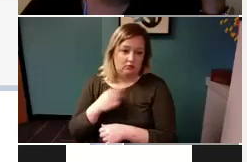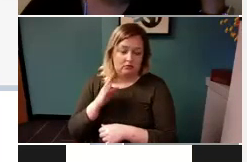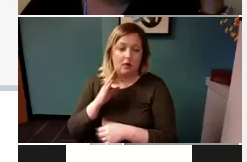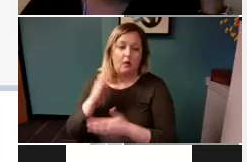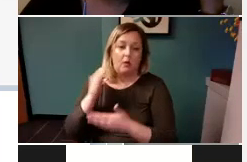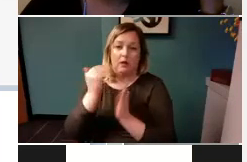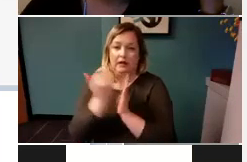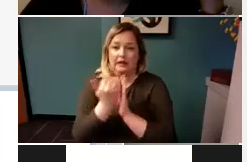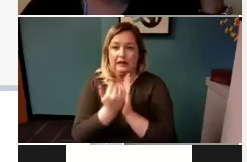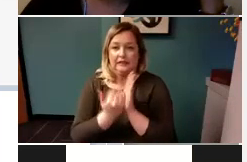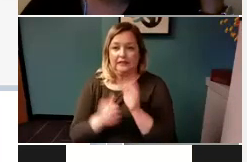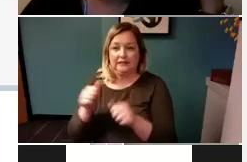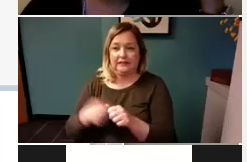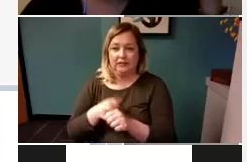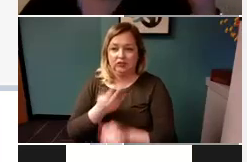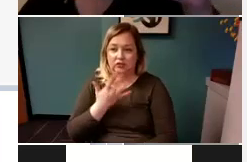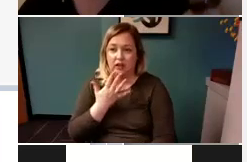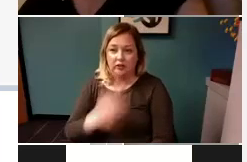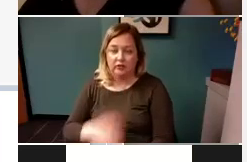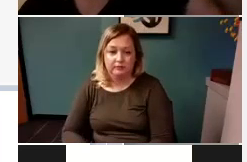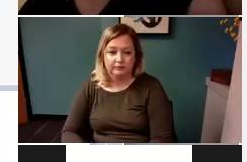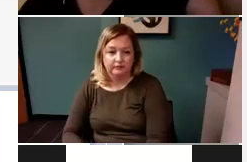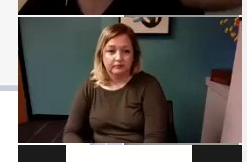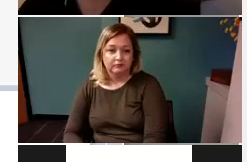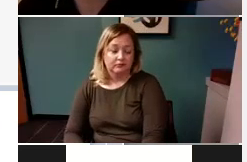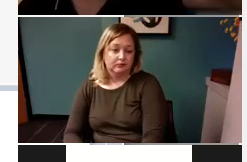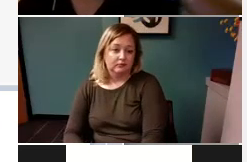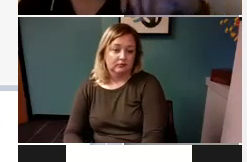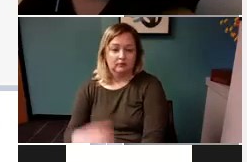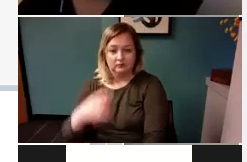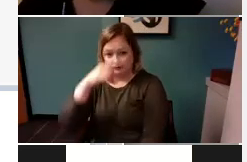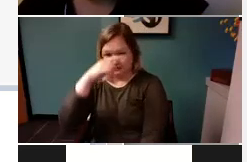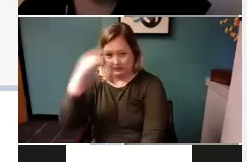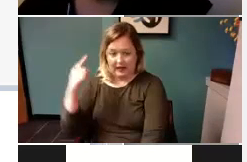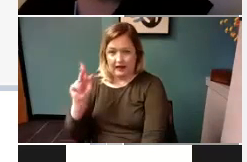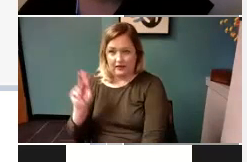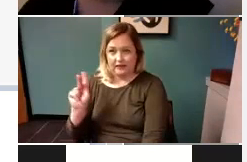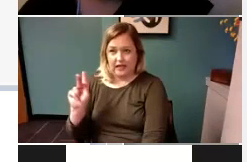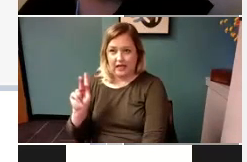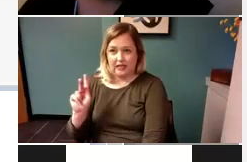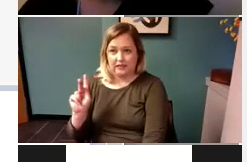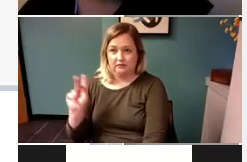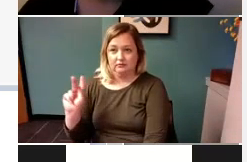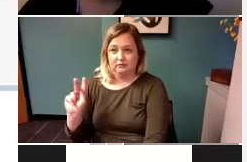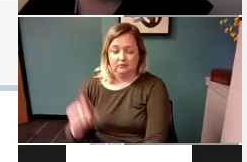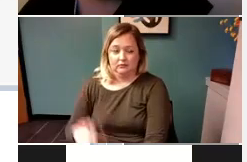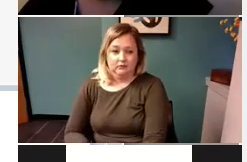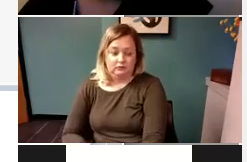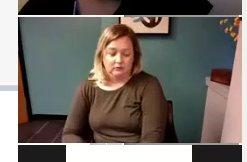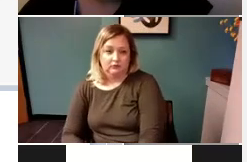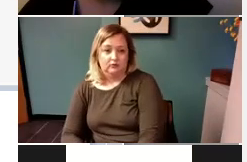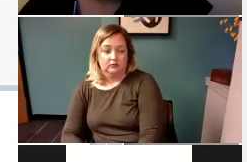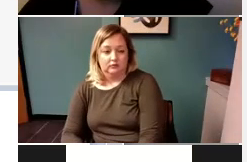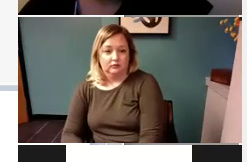blue, and black. Sorry for my digital handwriting. Okay, so now